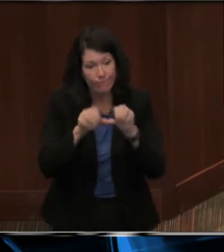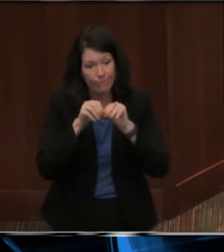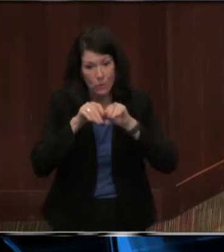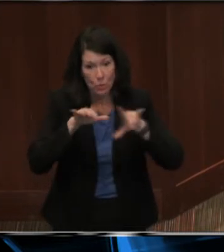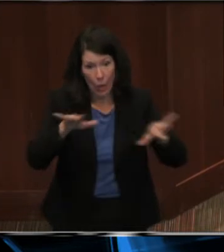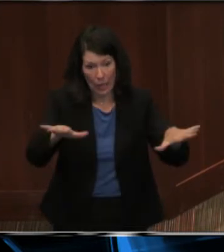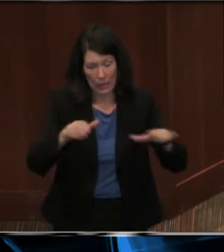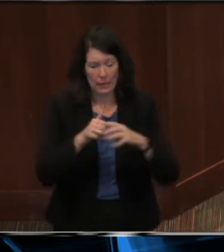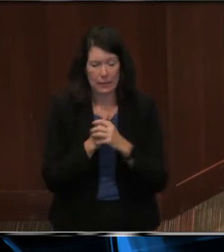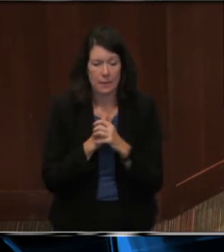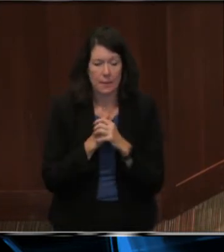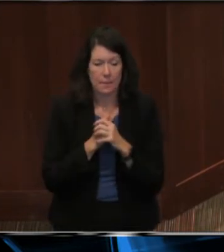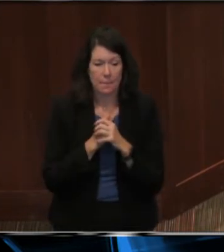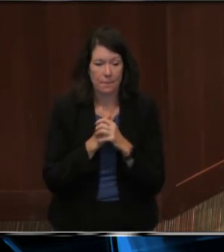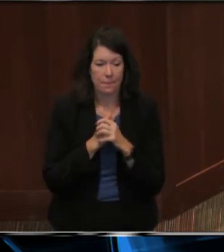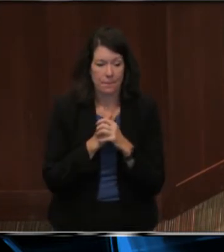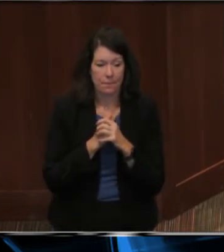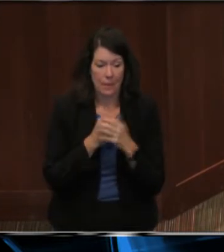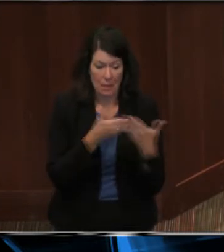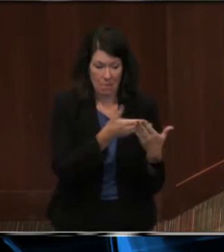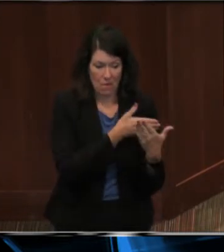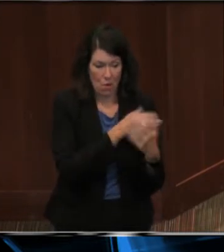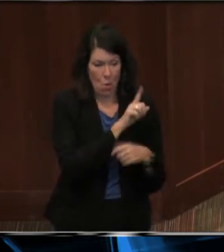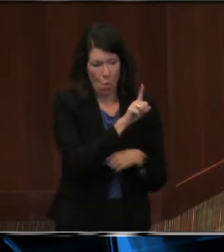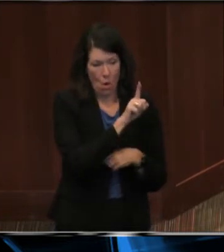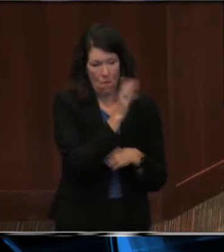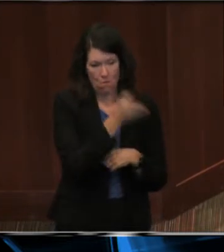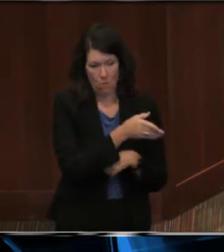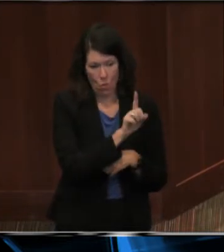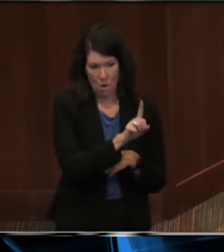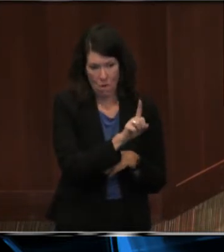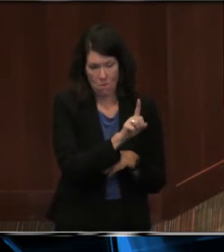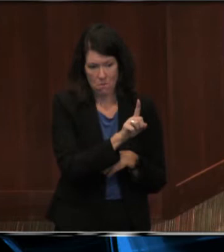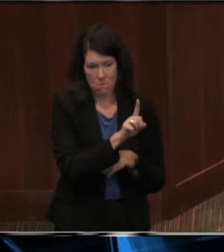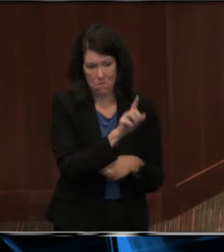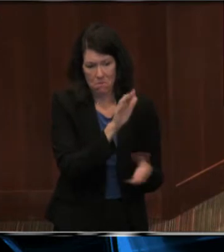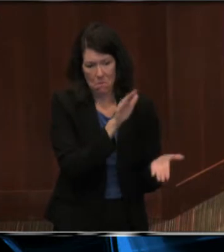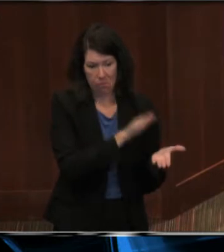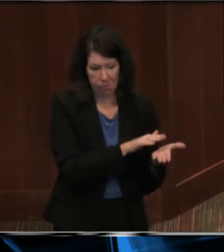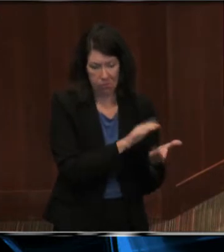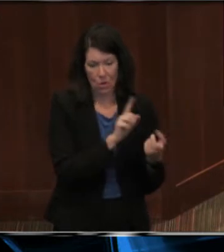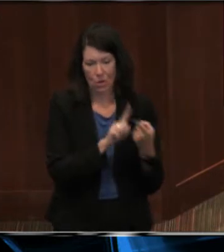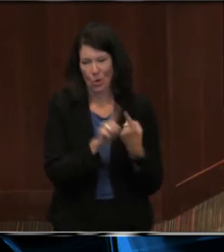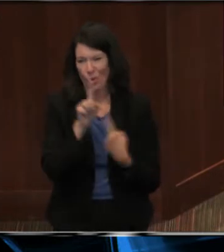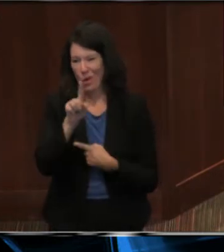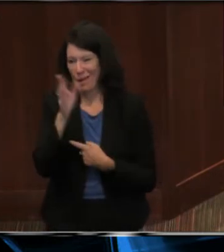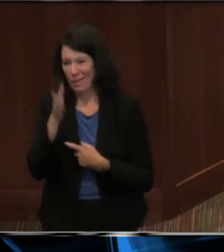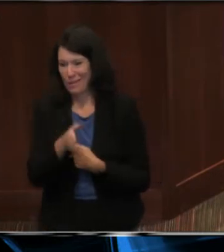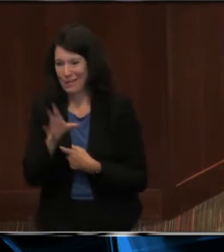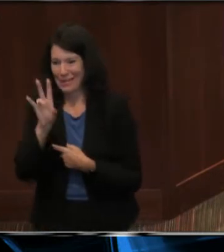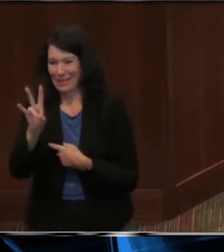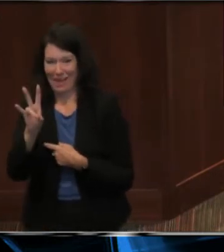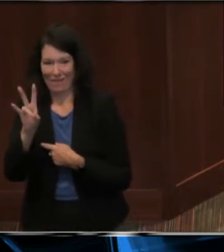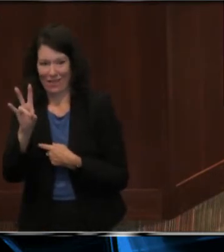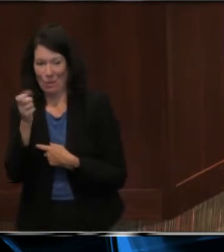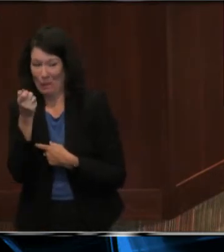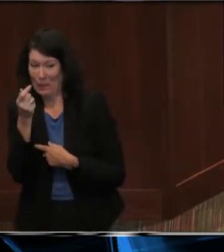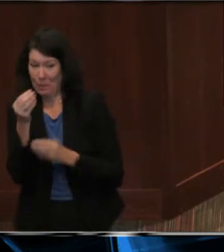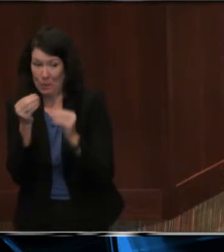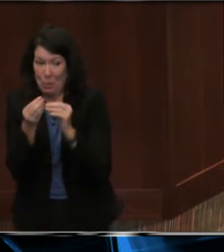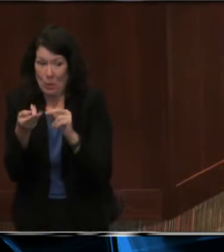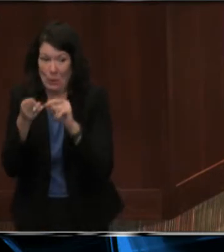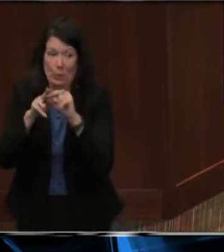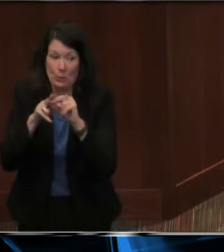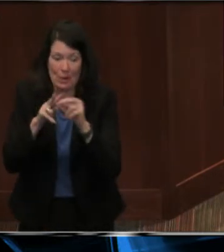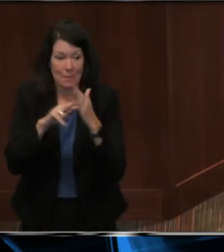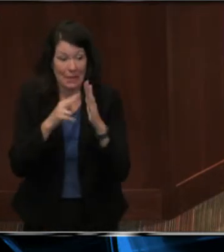have moved from 1-to-1 spread or less to a 1.7 or a little higher